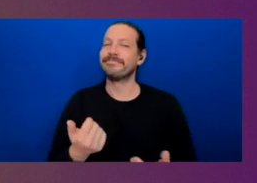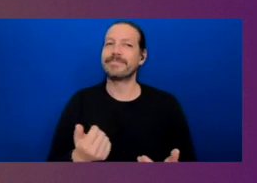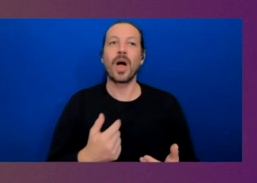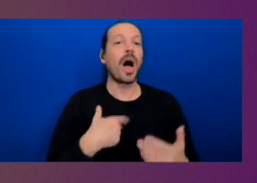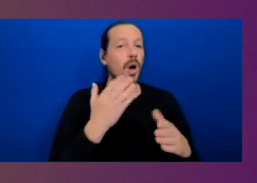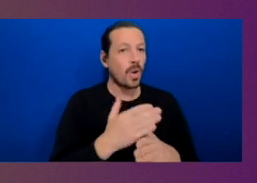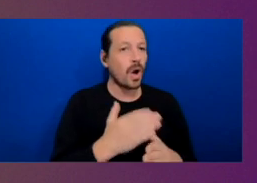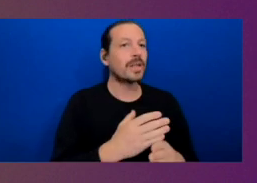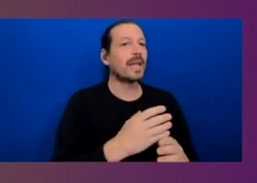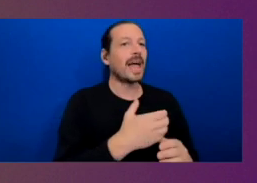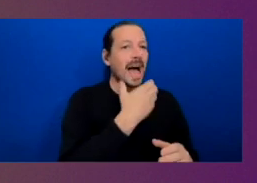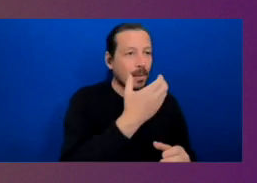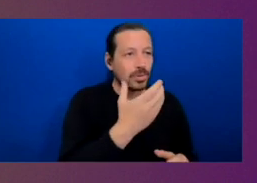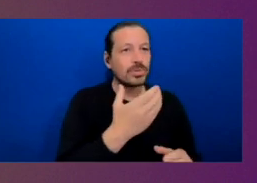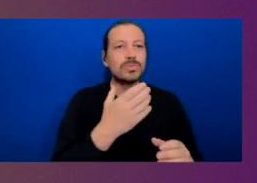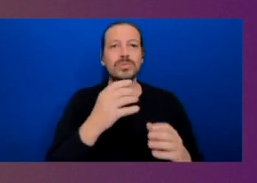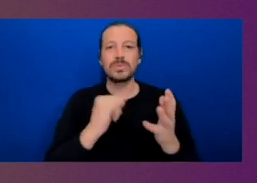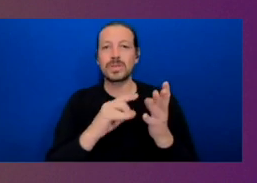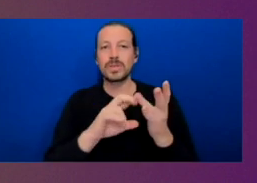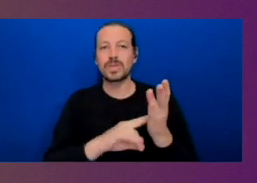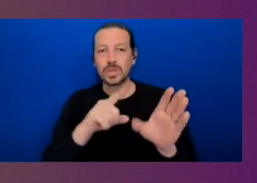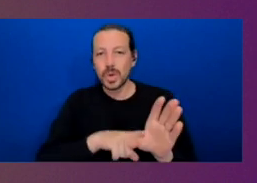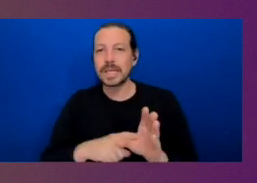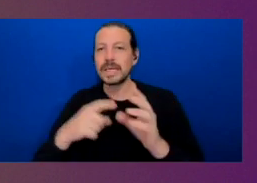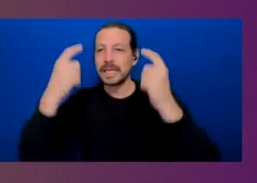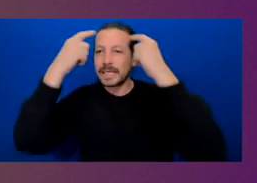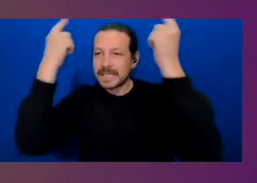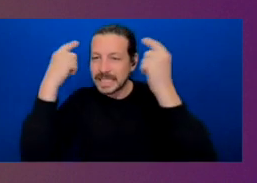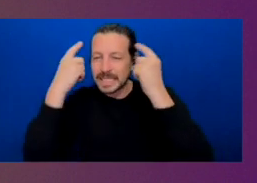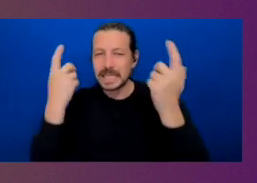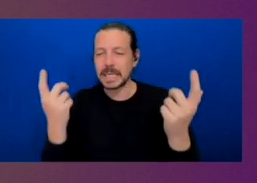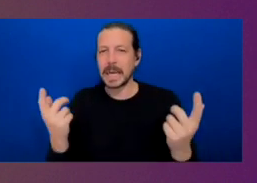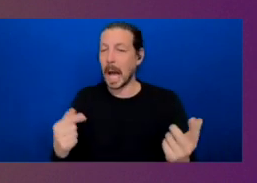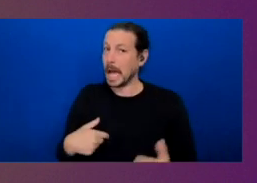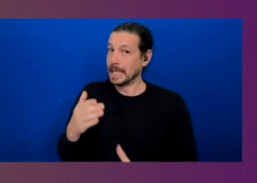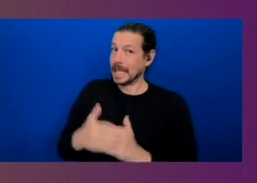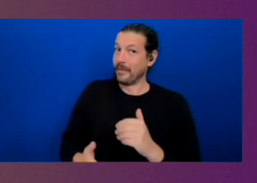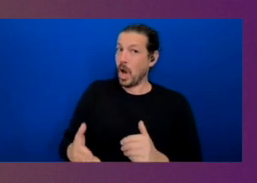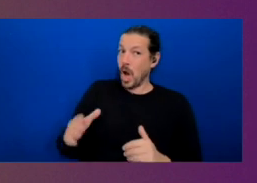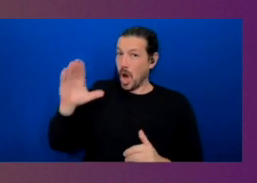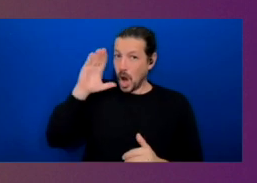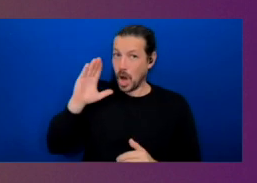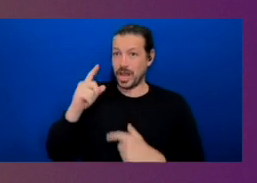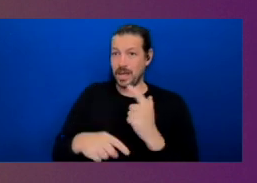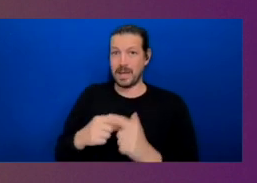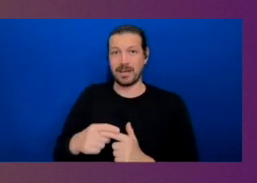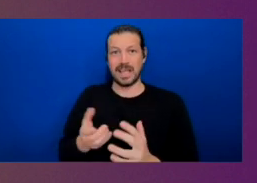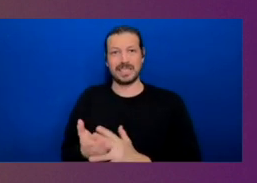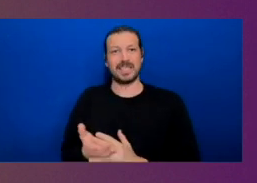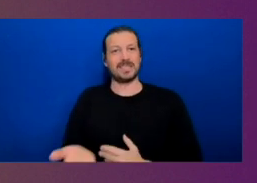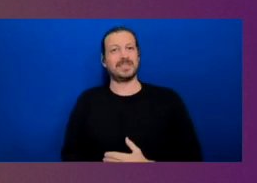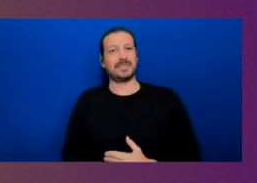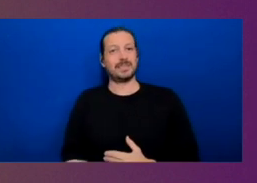at Disney. I'd never heard of it. And here was this thing that I realized I've never thought about. Everything I've built was made